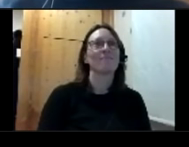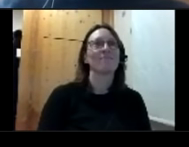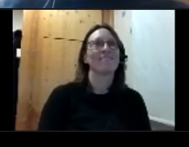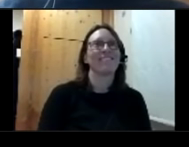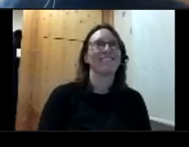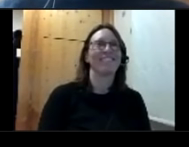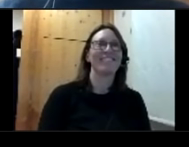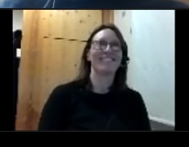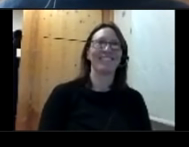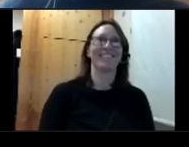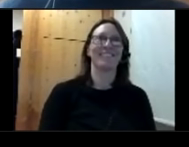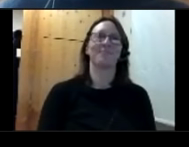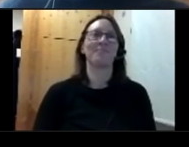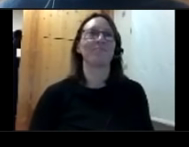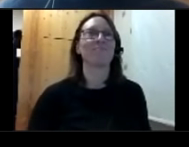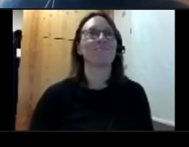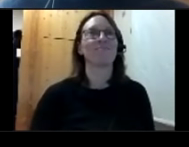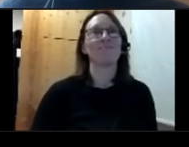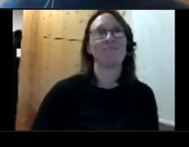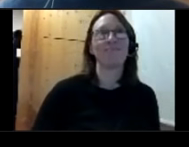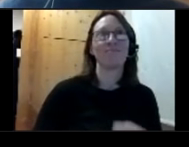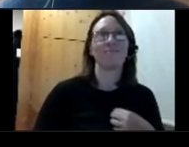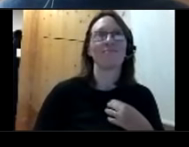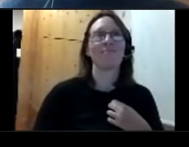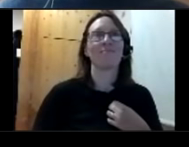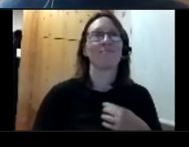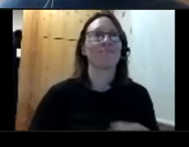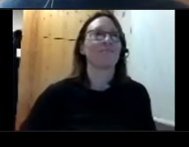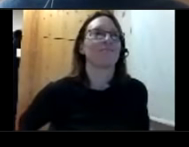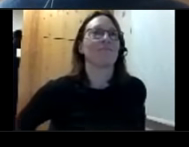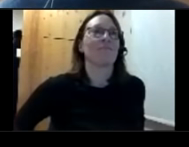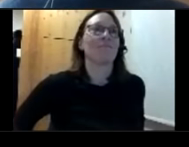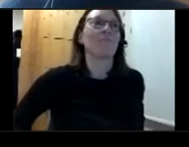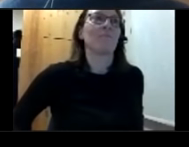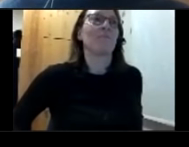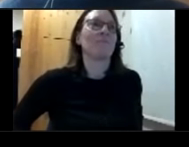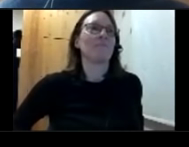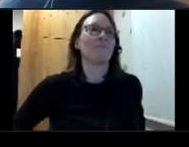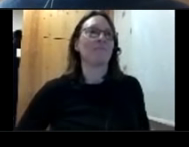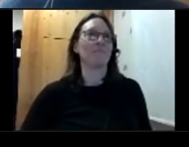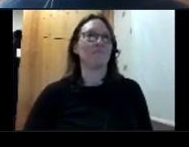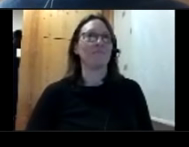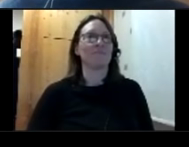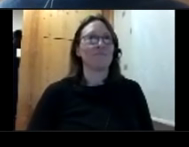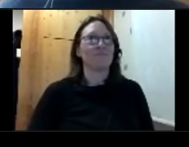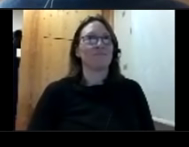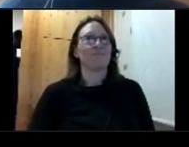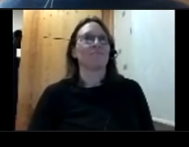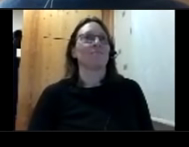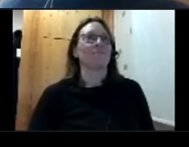and Abby will be talking to the slides. I'll just be making sure that we can hear your questions and try and answer them either as we go along or at the